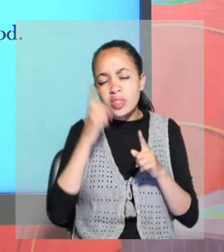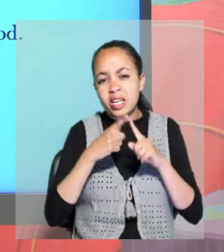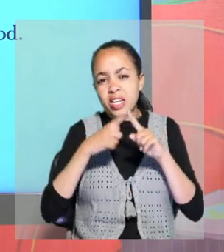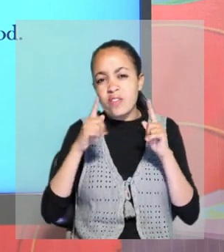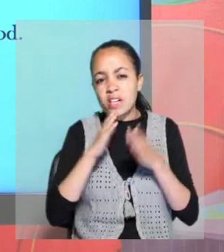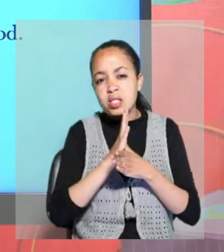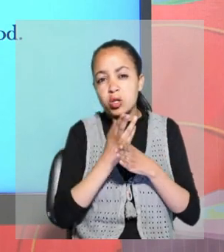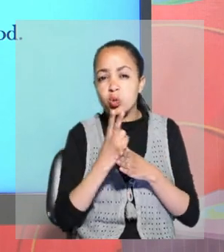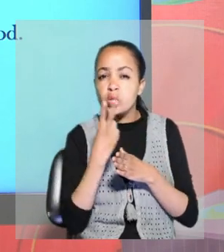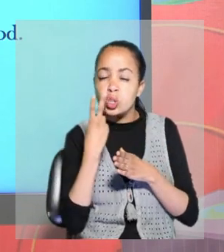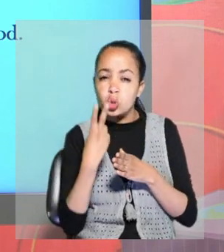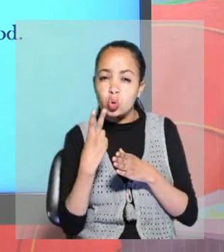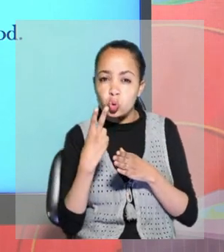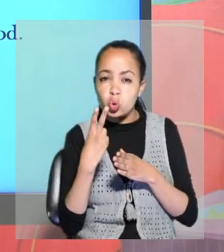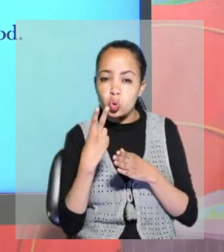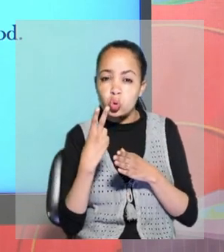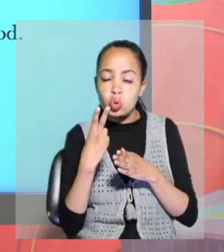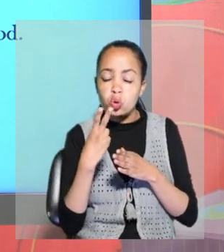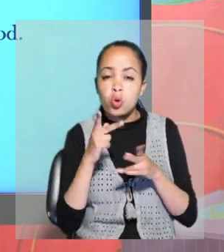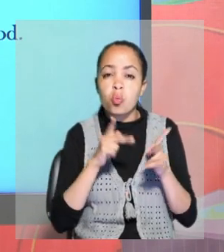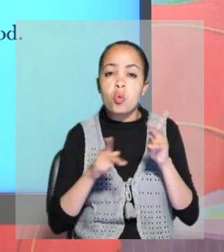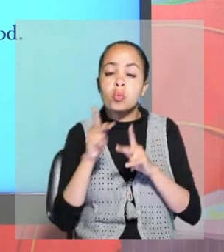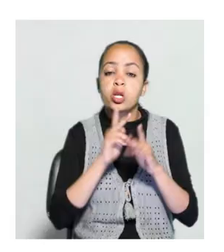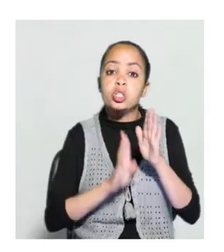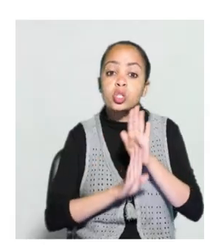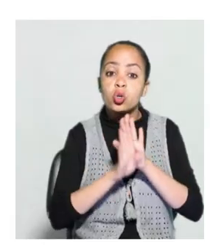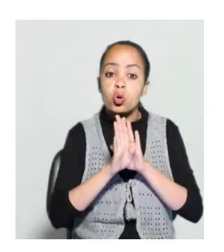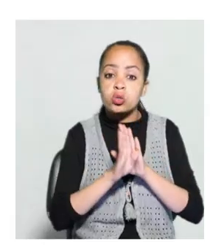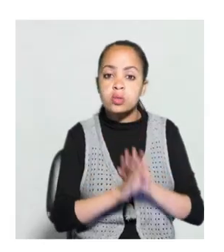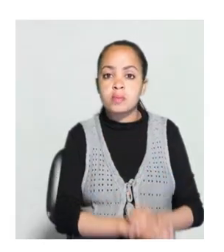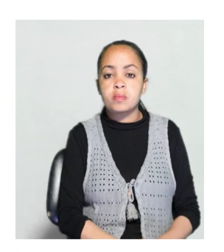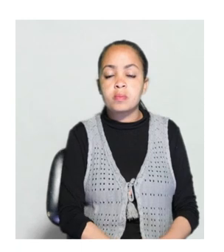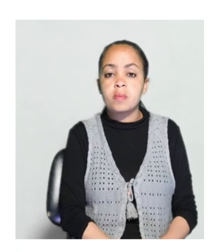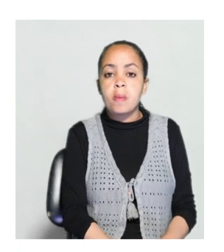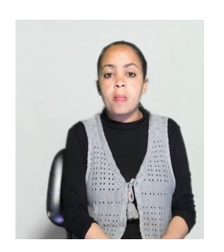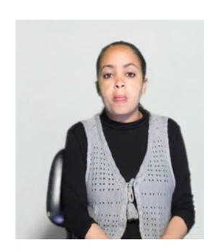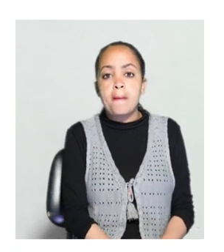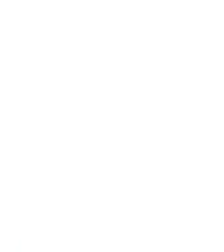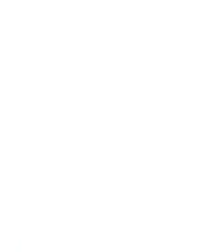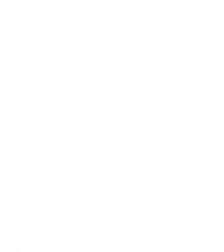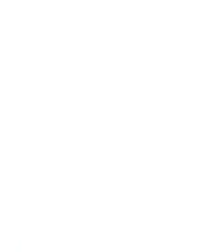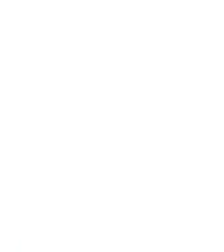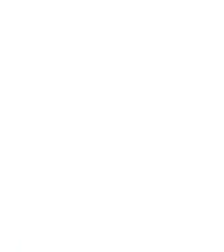you know what is the difference between these two patterns of population growth?